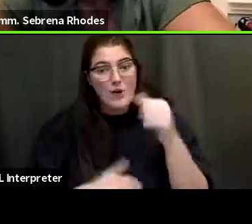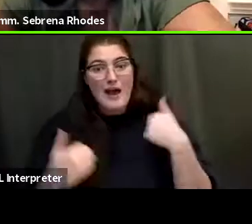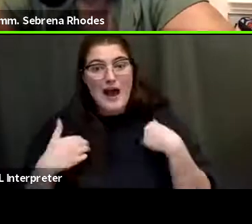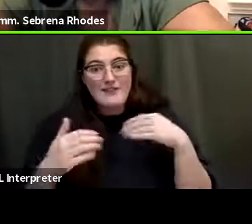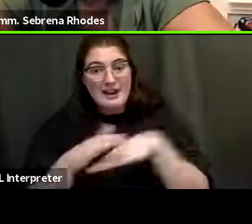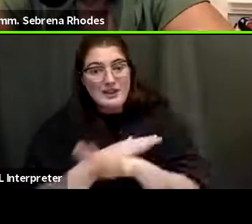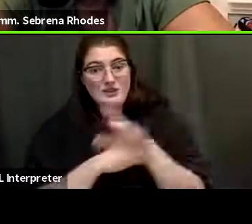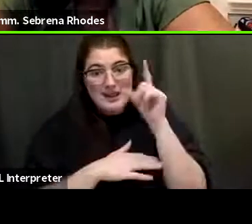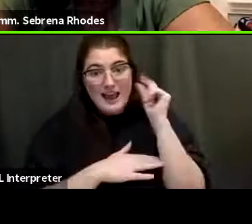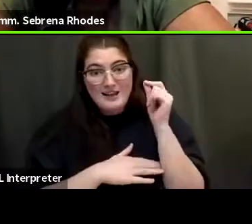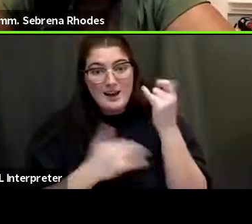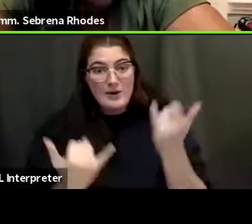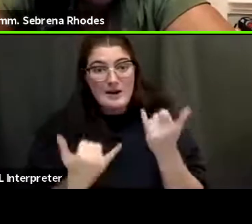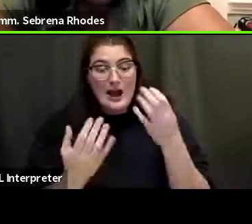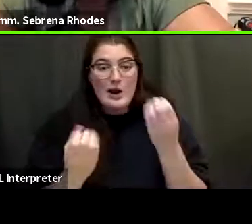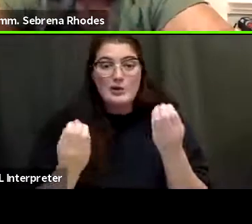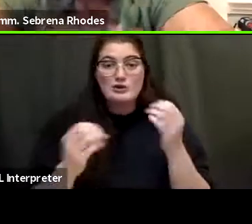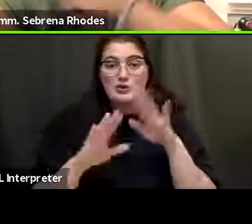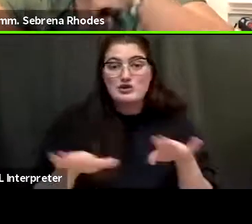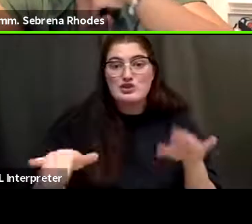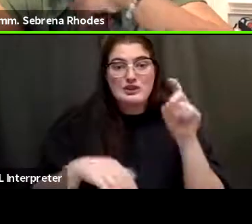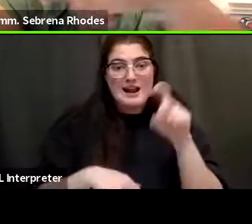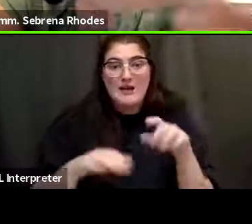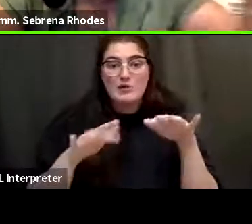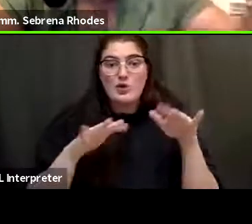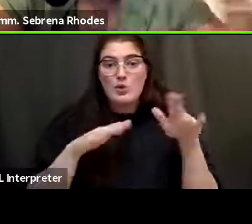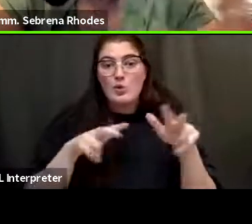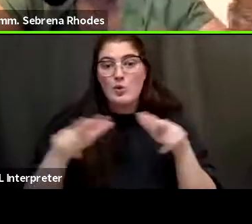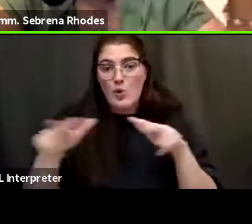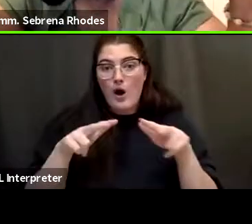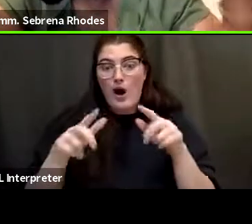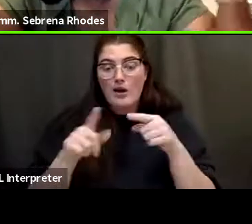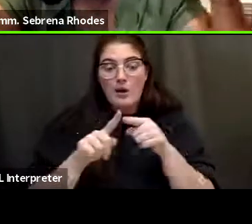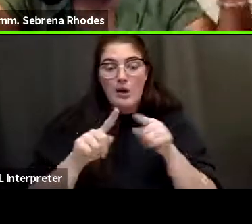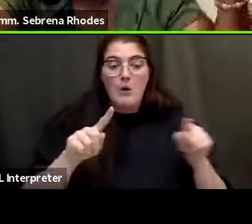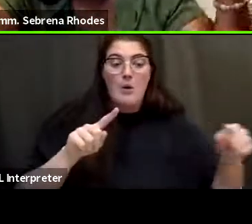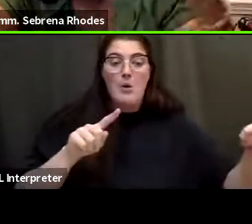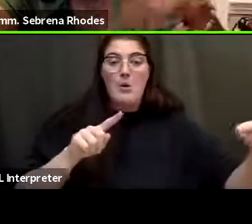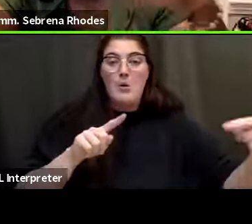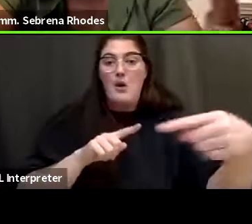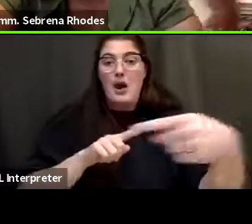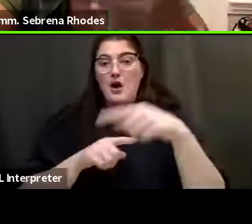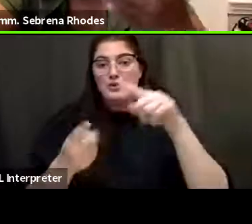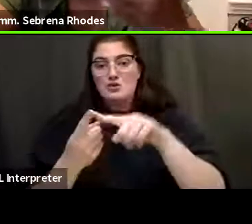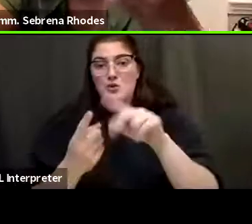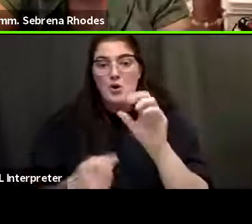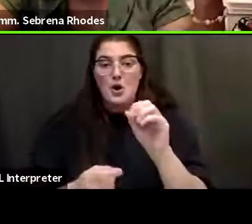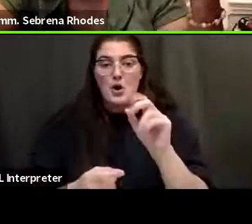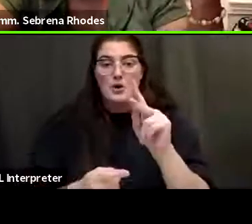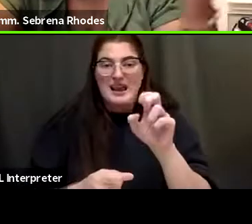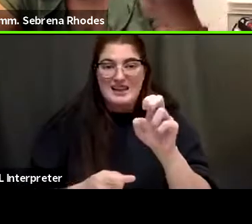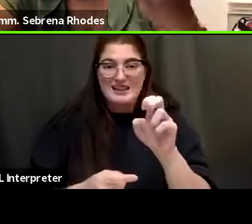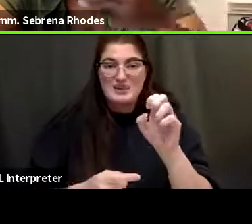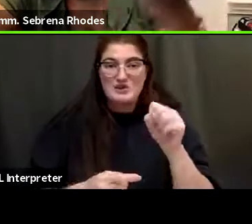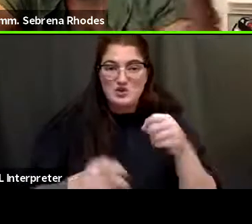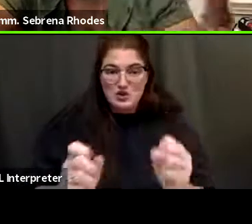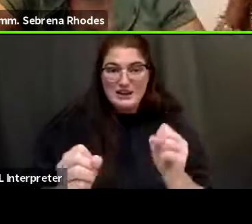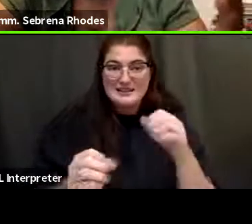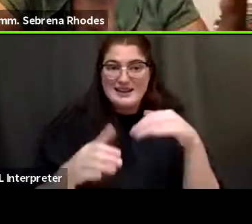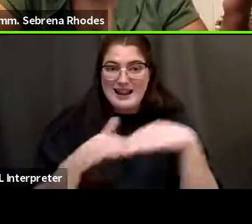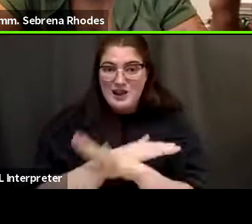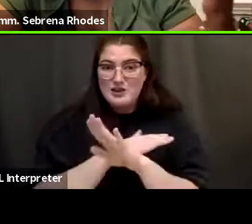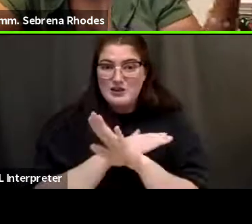now, so the children have to walk all the way around the block to Oakey Street to enter at Oakey